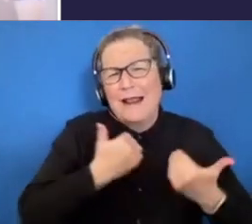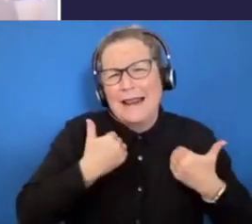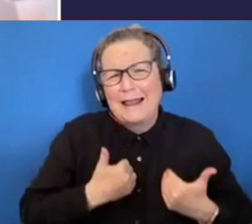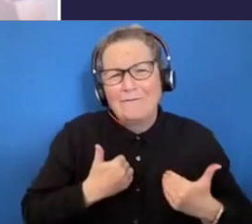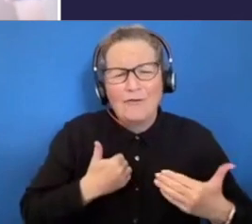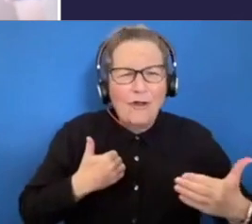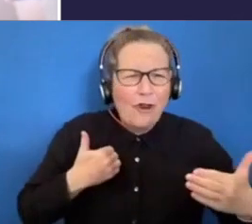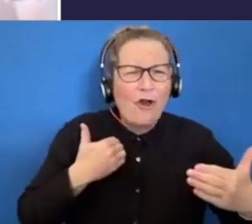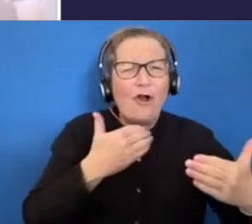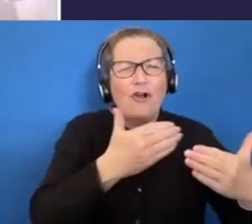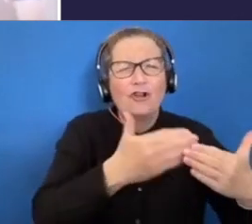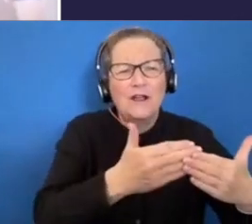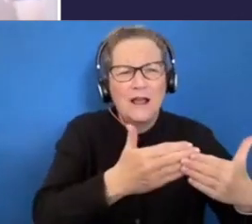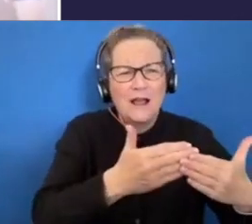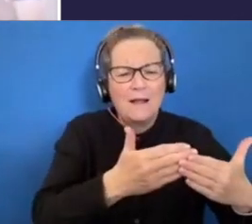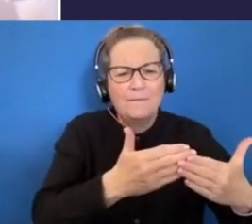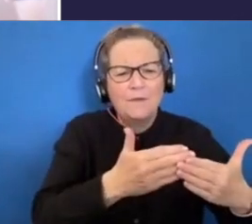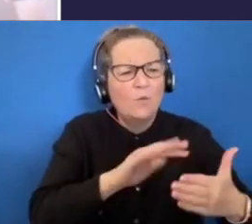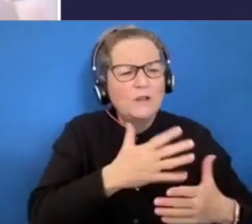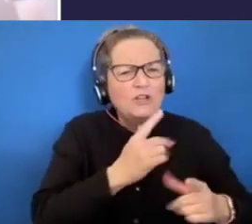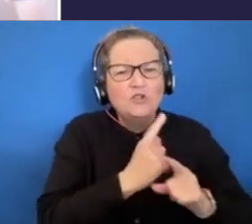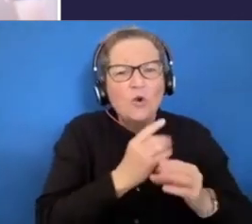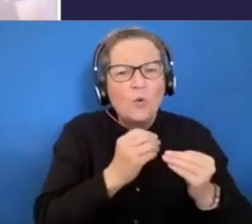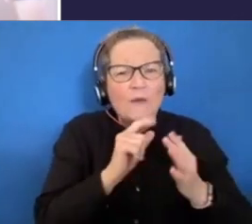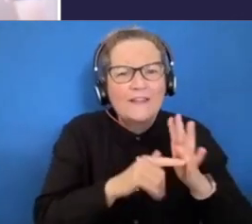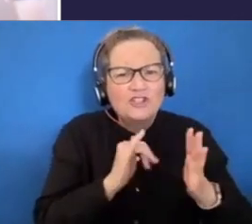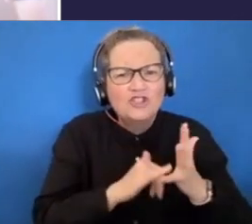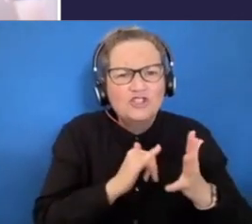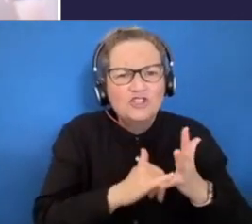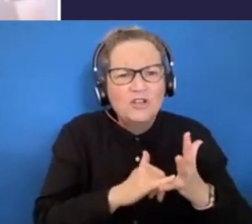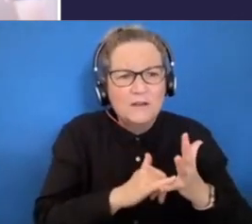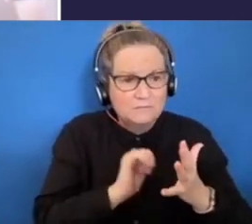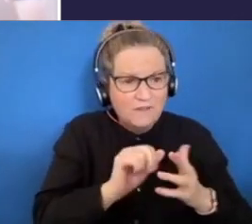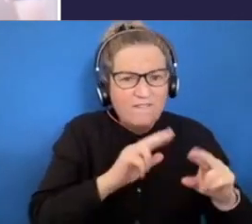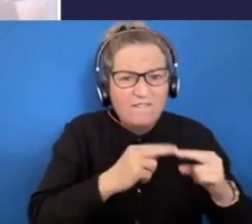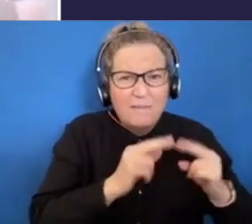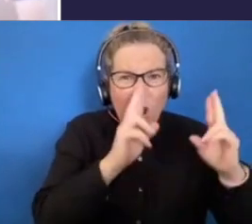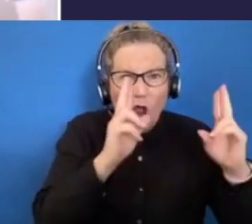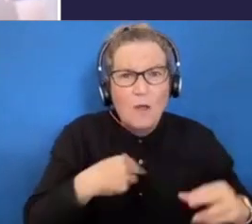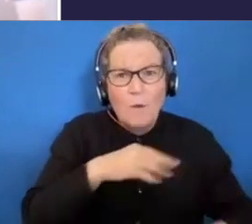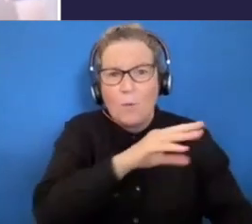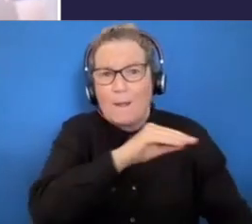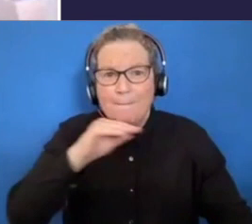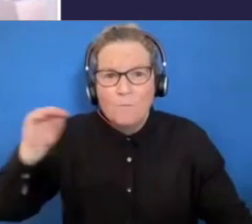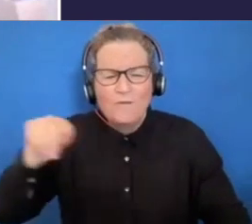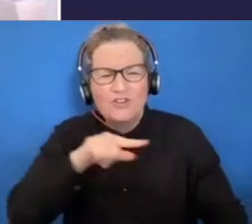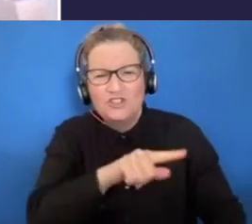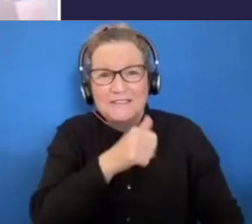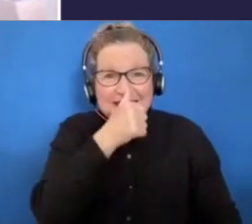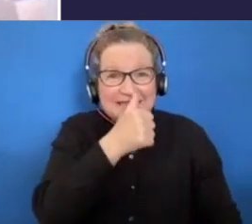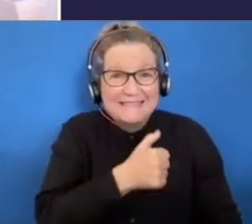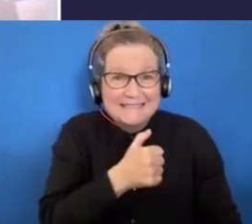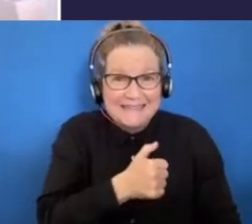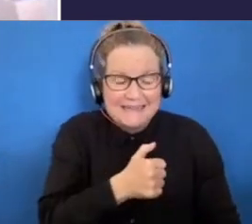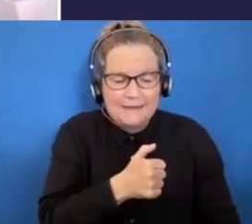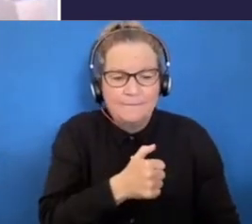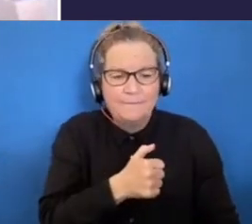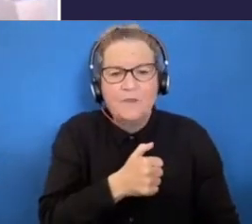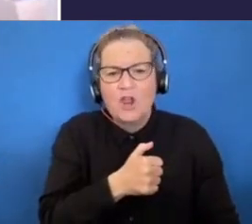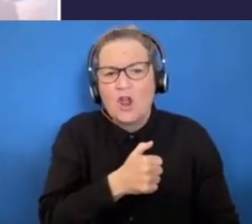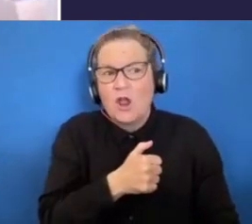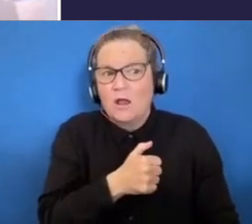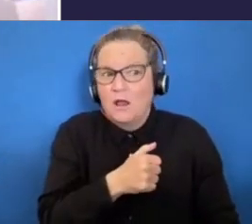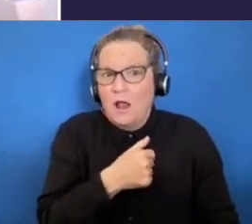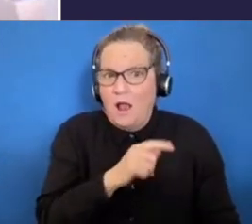hadn't been talking to Jess about moving out of the family home at all, but she was 16, and I won't quote